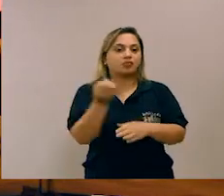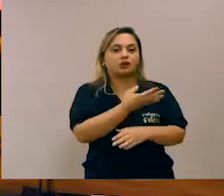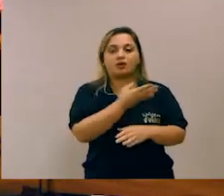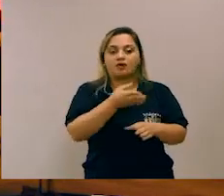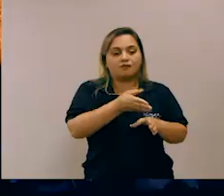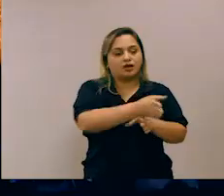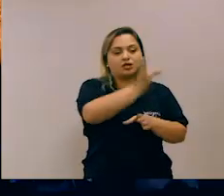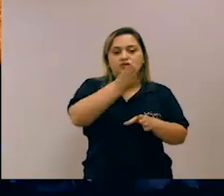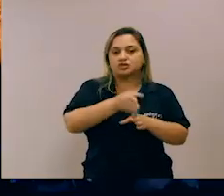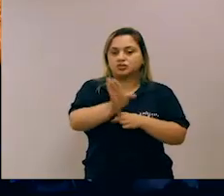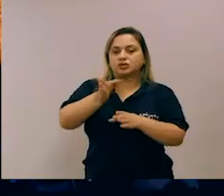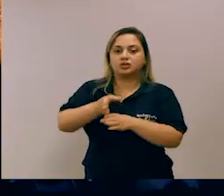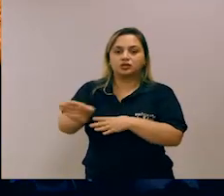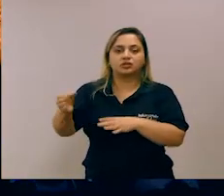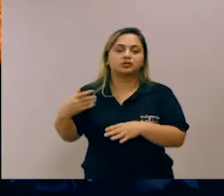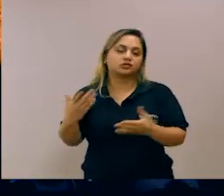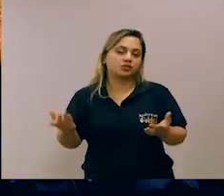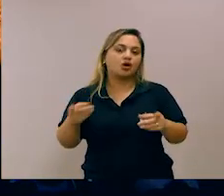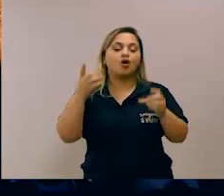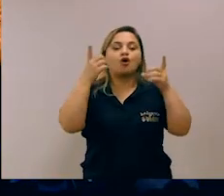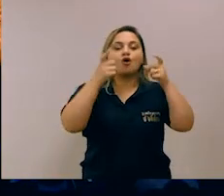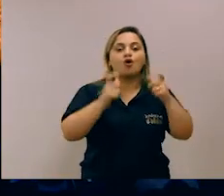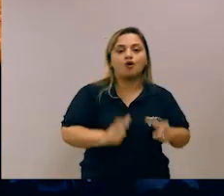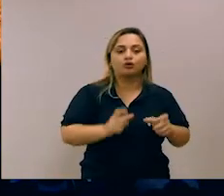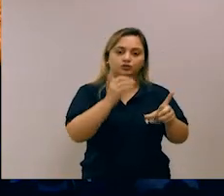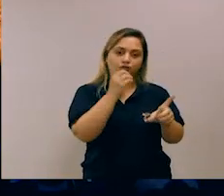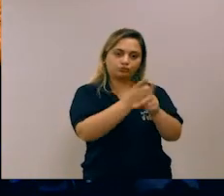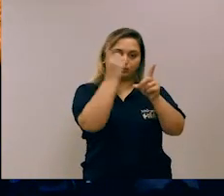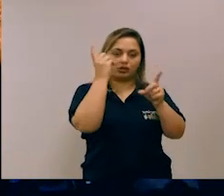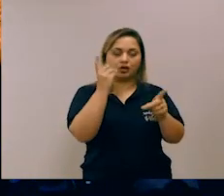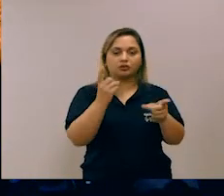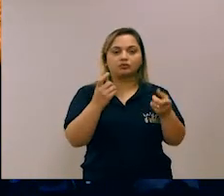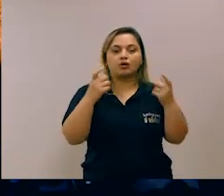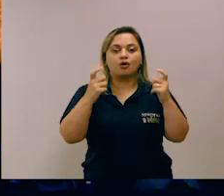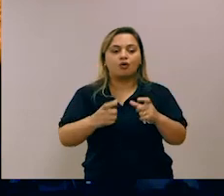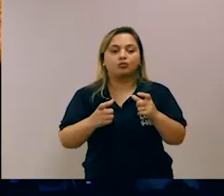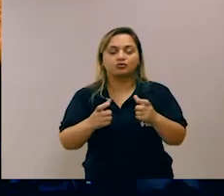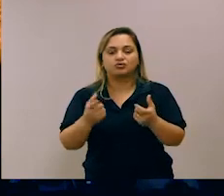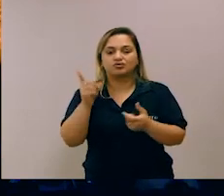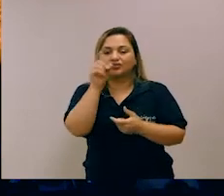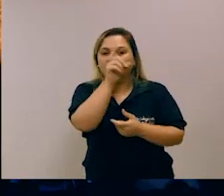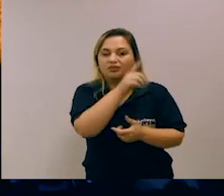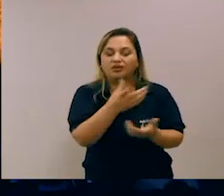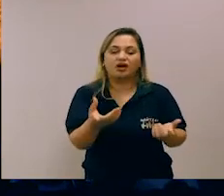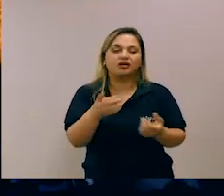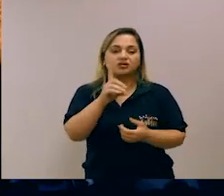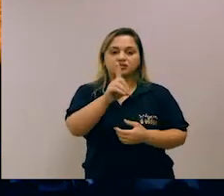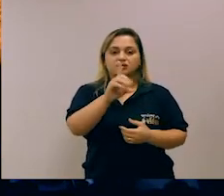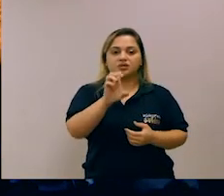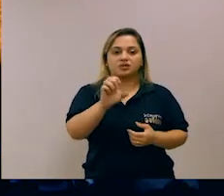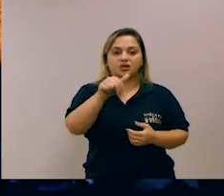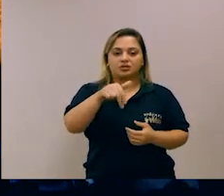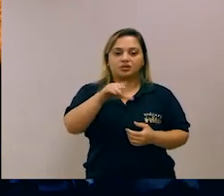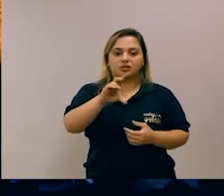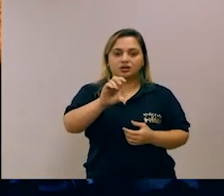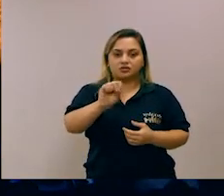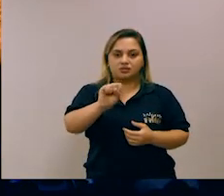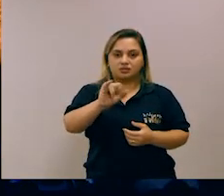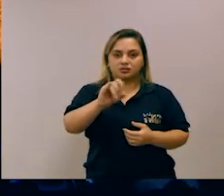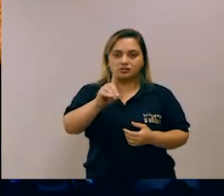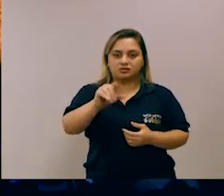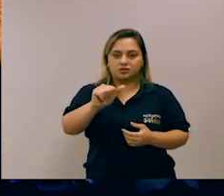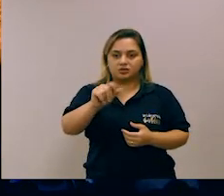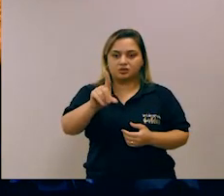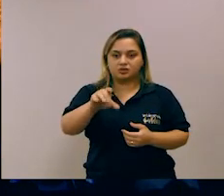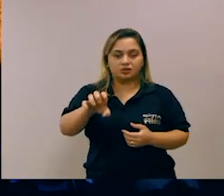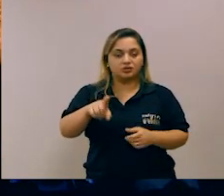suggestion of guidelines for the command. So where it was found, where this body part was found, the type of body part